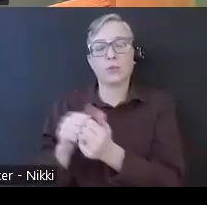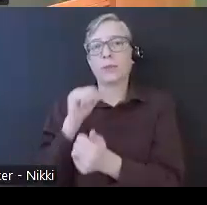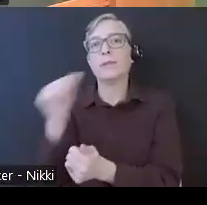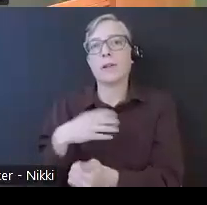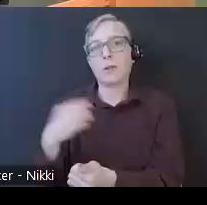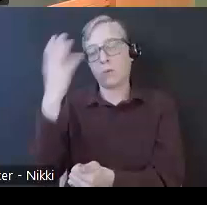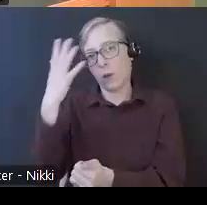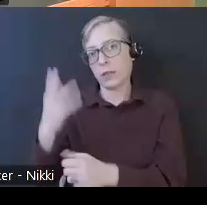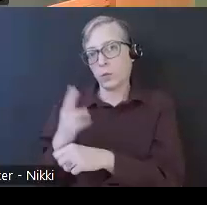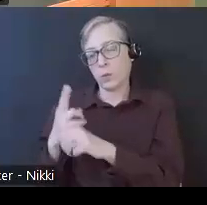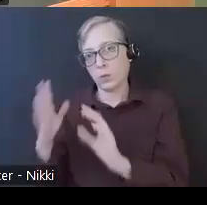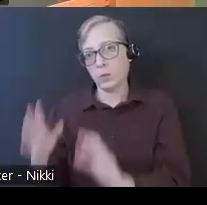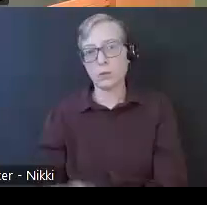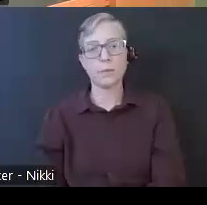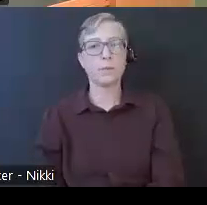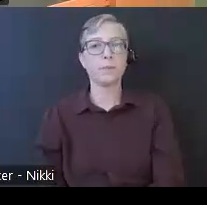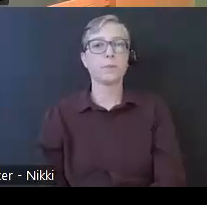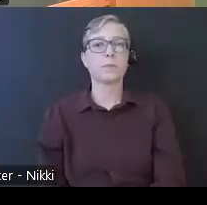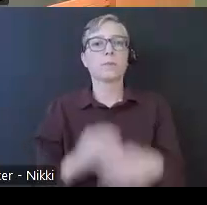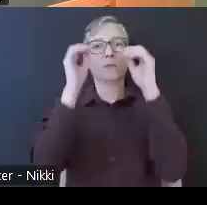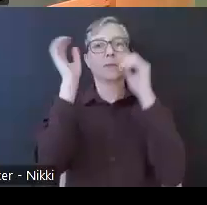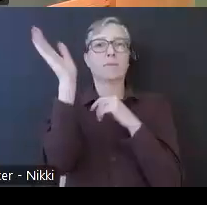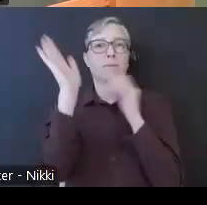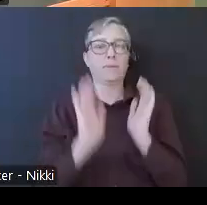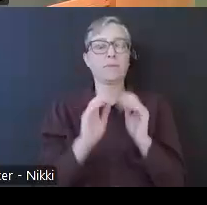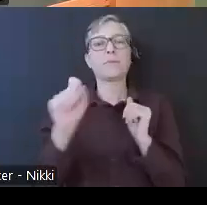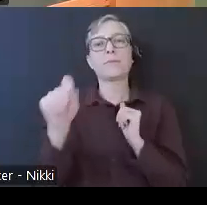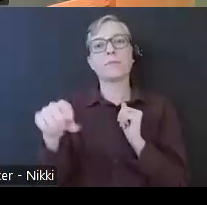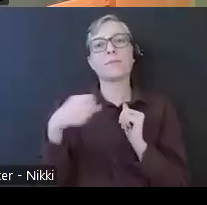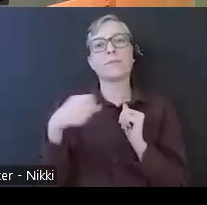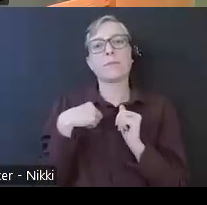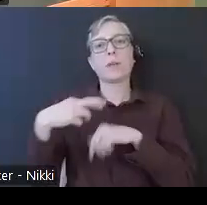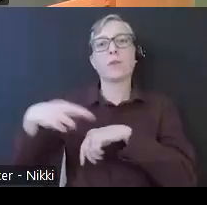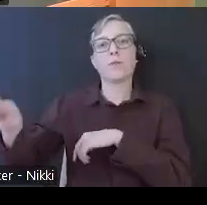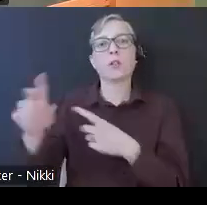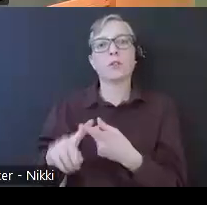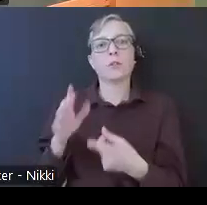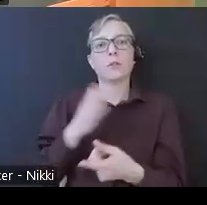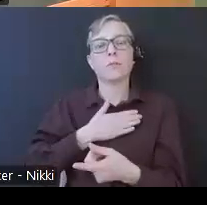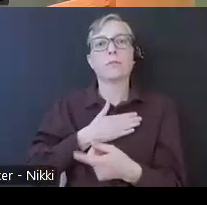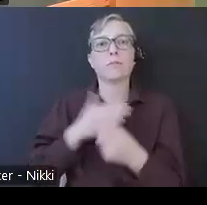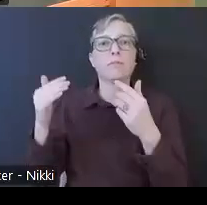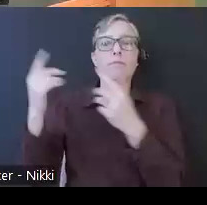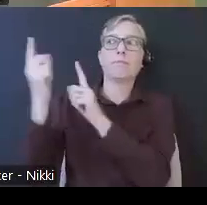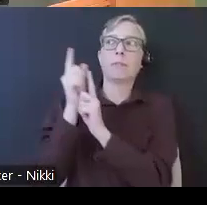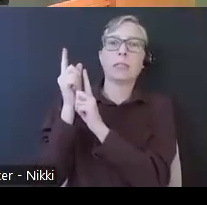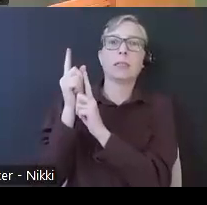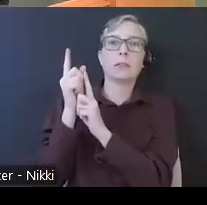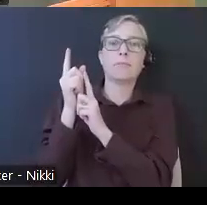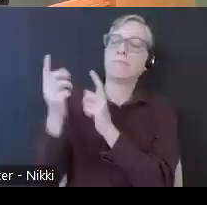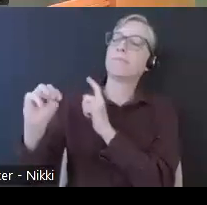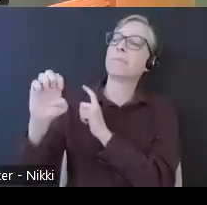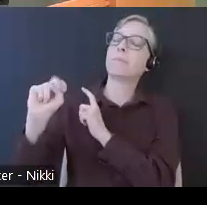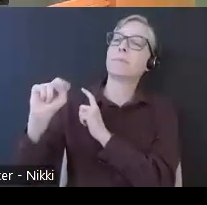to work done by my mentee, Charles Jonasant. Charles recently moved to Emory. He's an